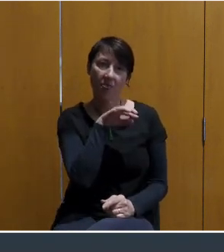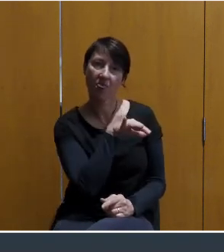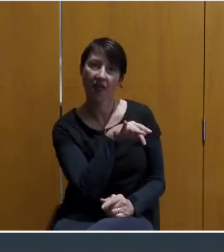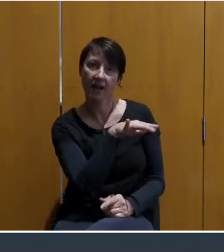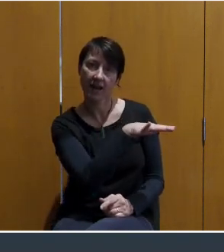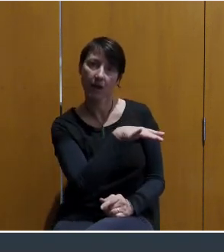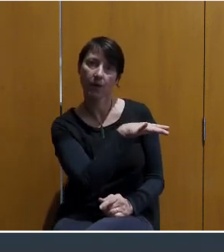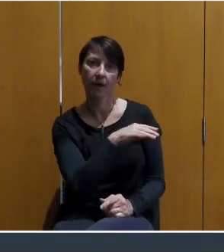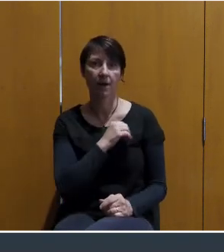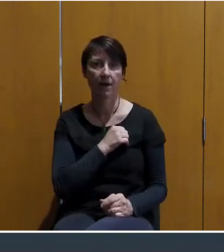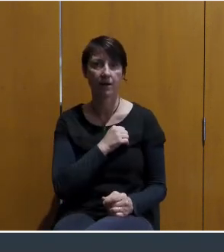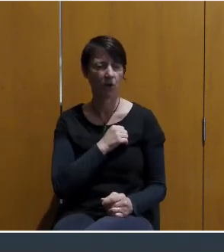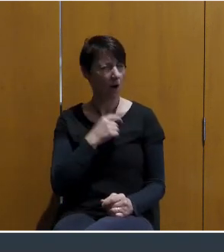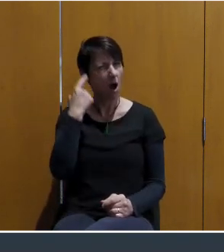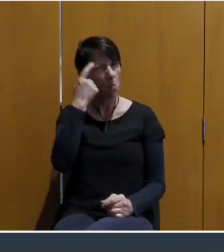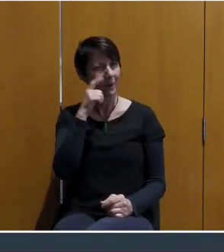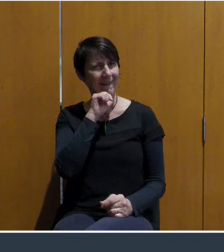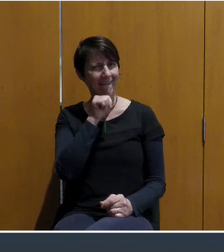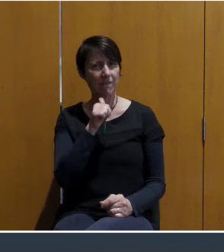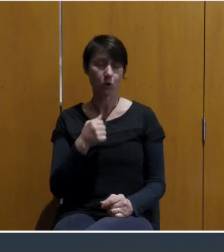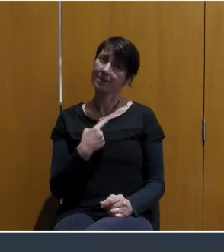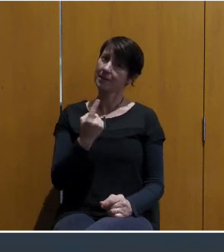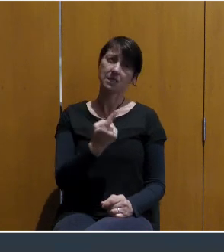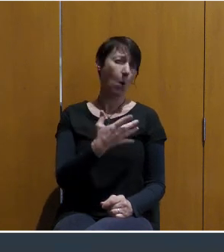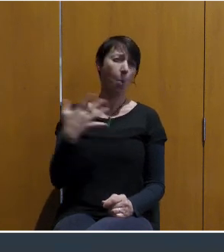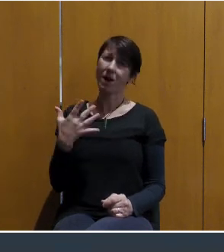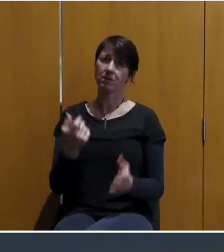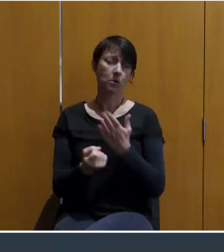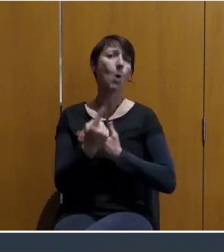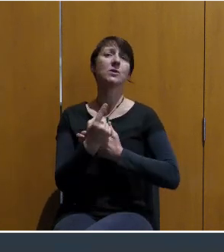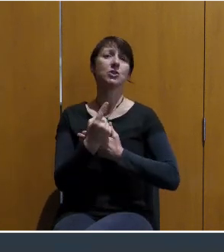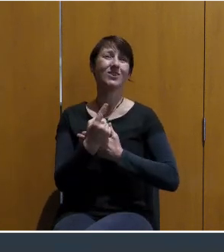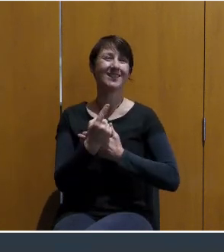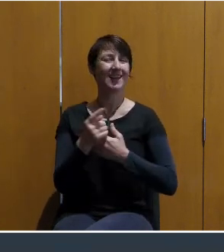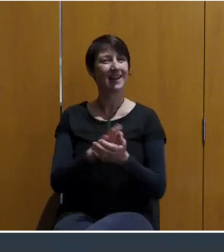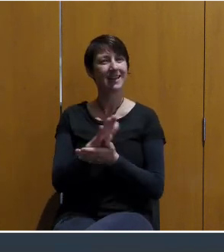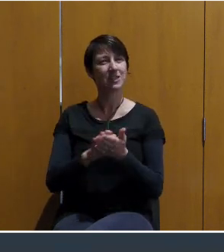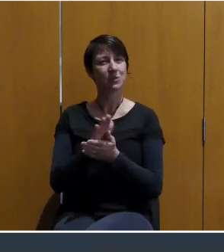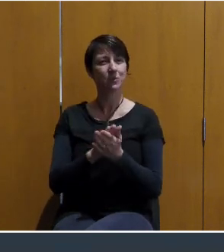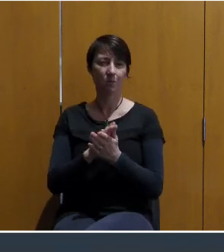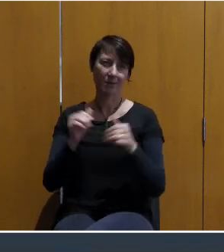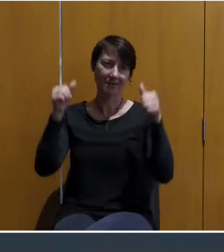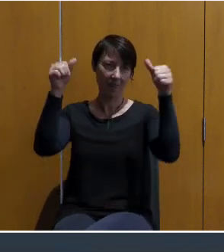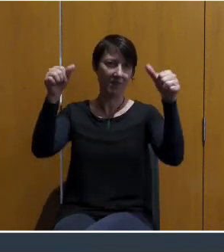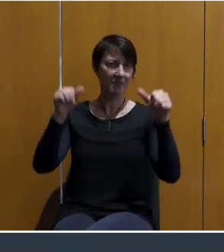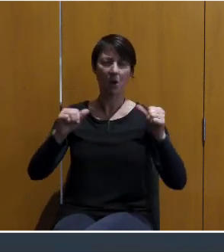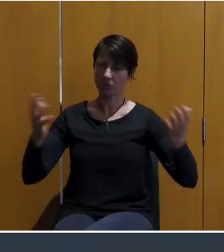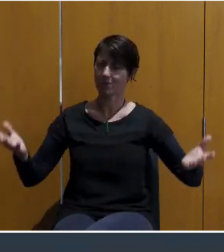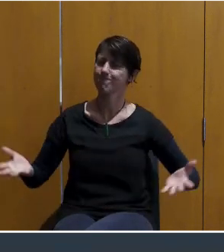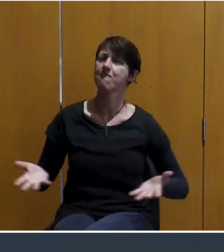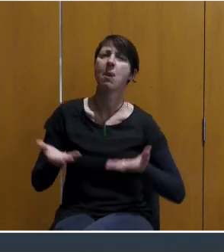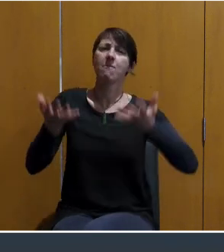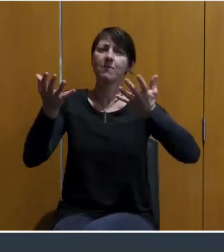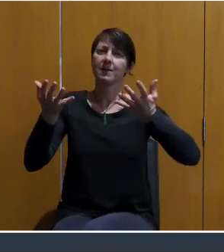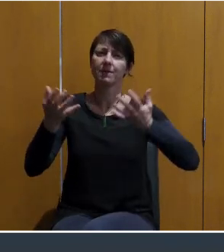going to be incorporating as much as we can in this one-time opportunity to lift the standard of our signage and information to our consumers and